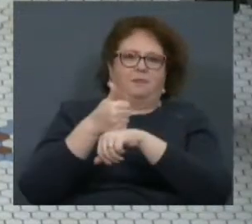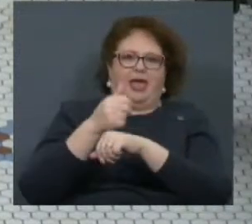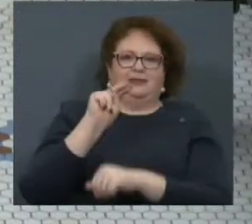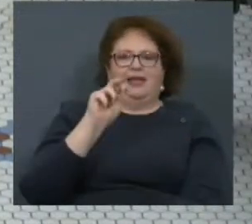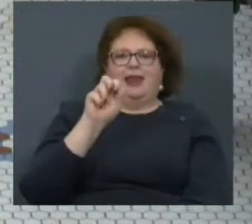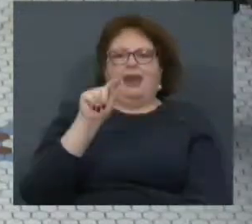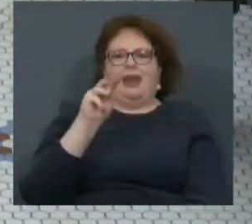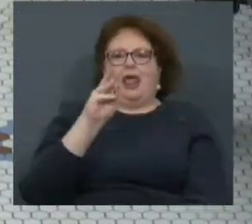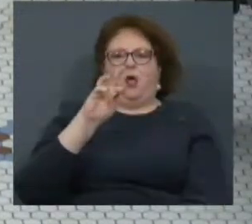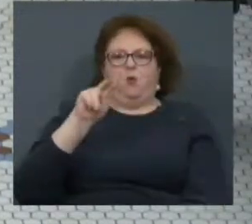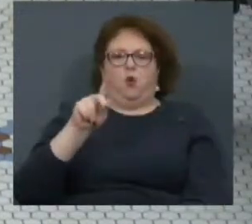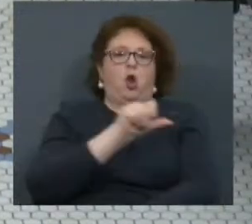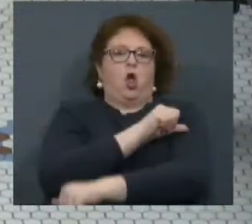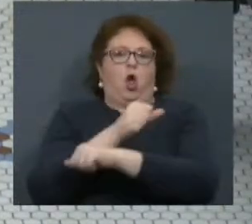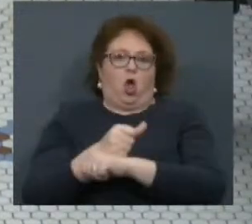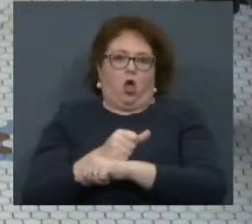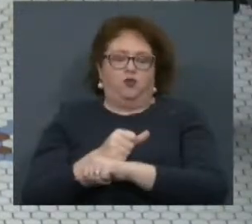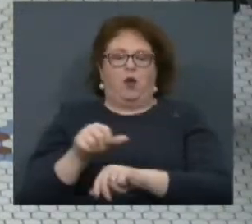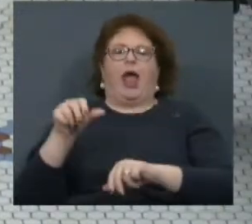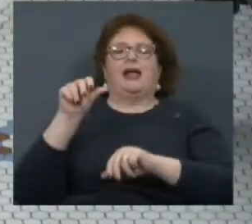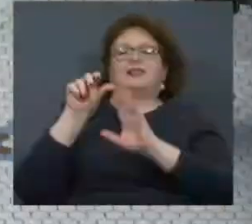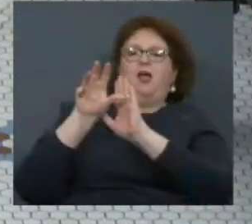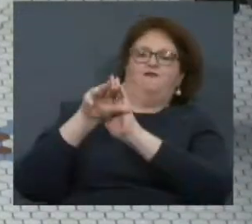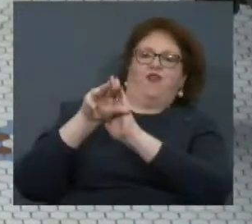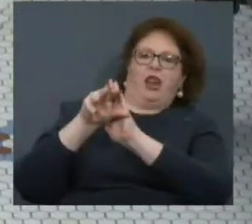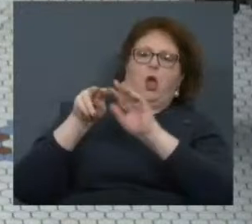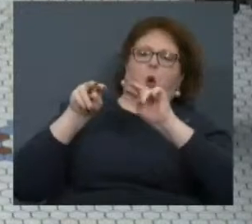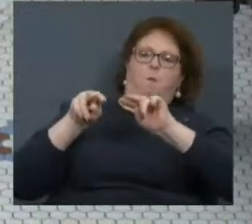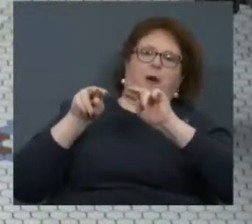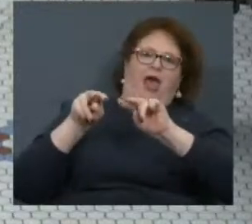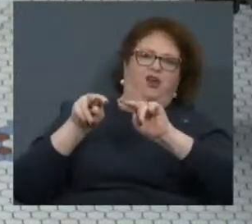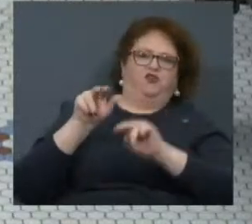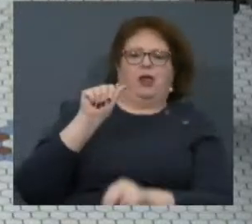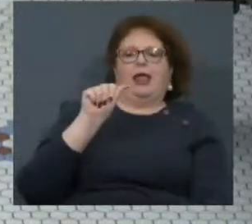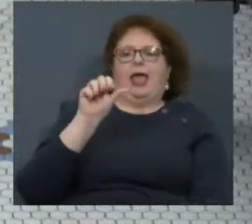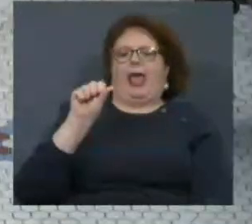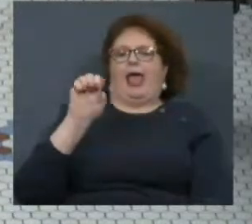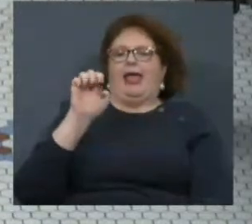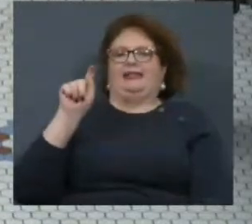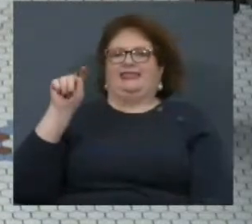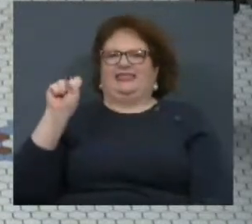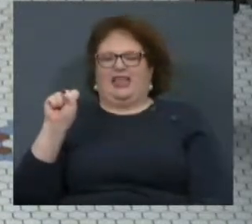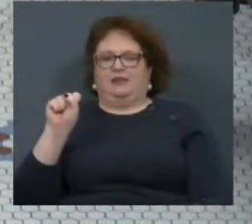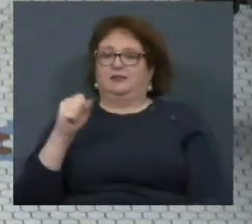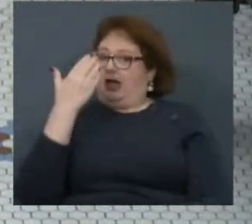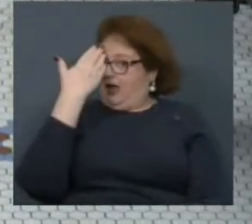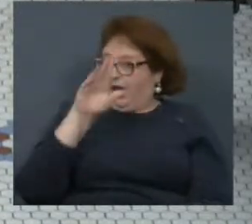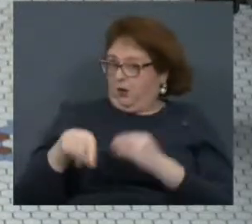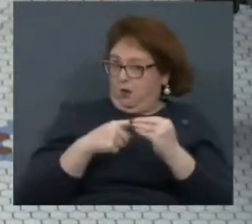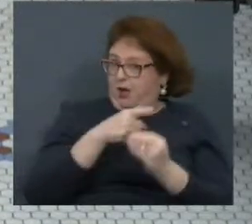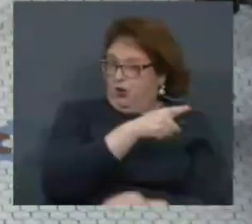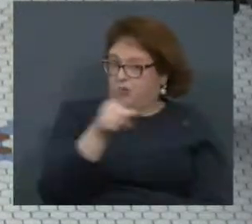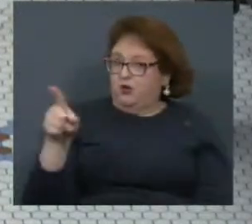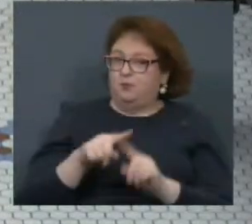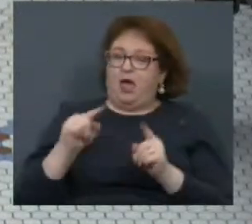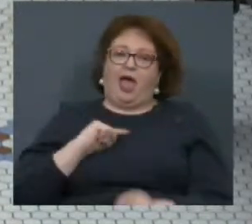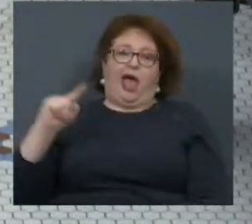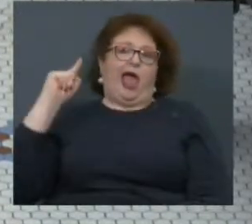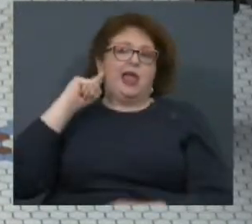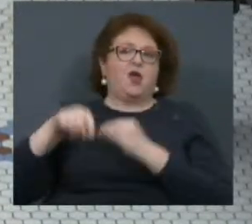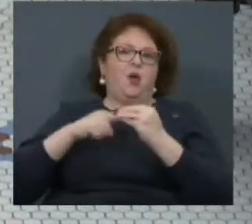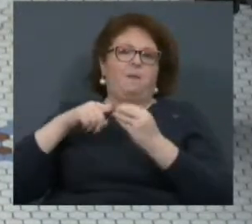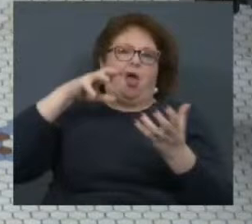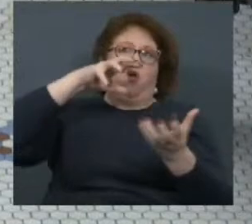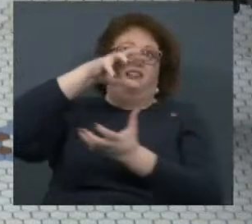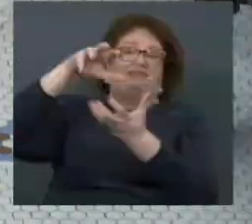authorized video monitoring assets. And I don't know about some of you all, but I often hear several times about cloud servers